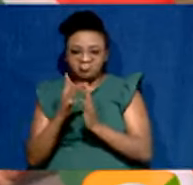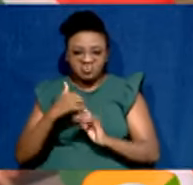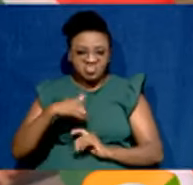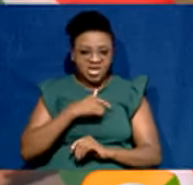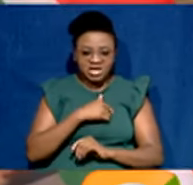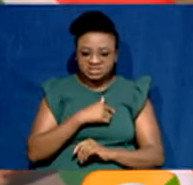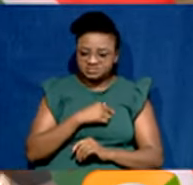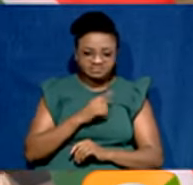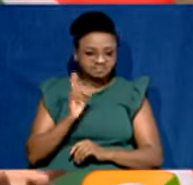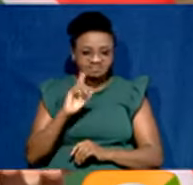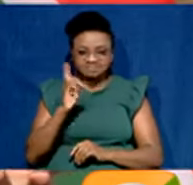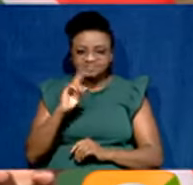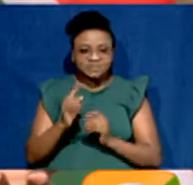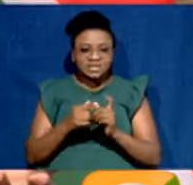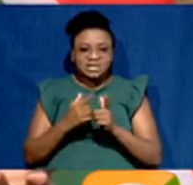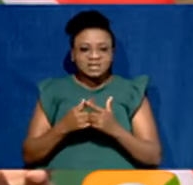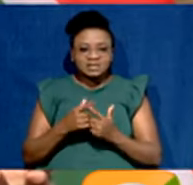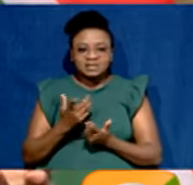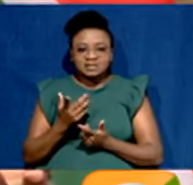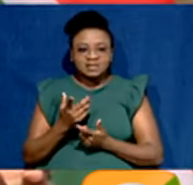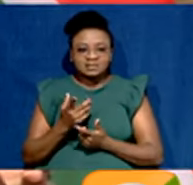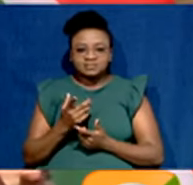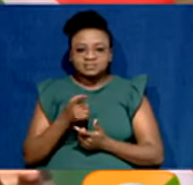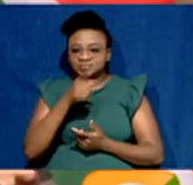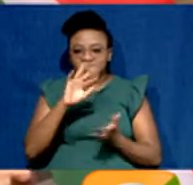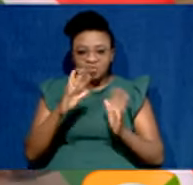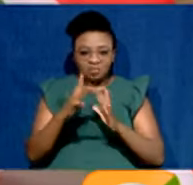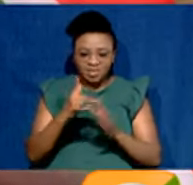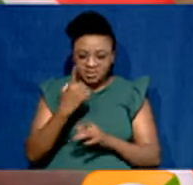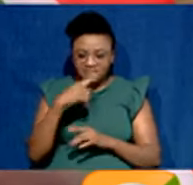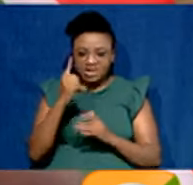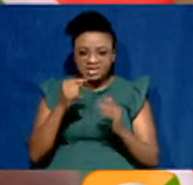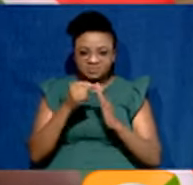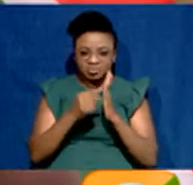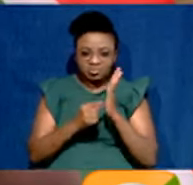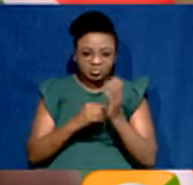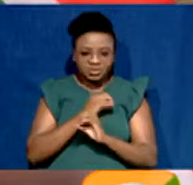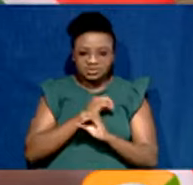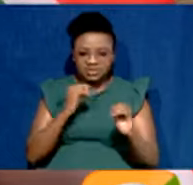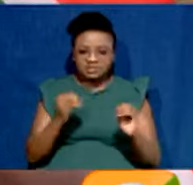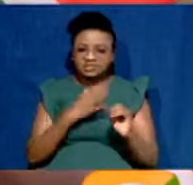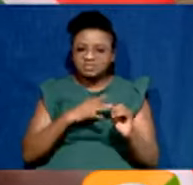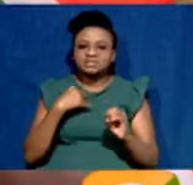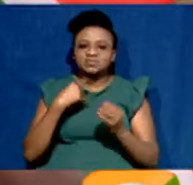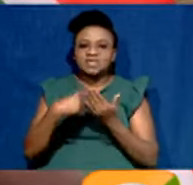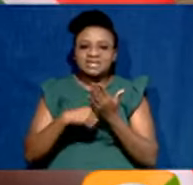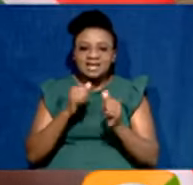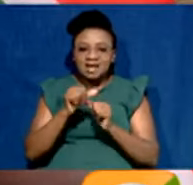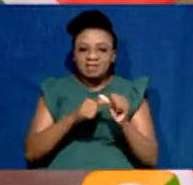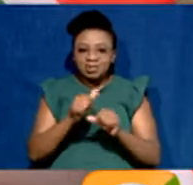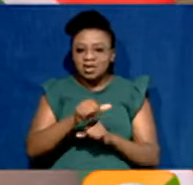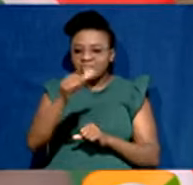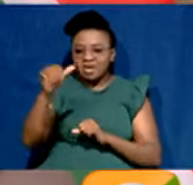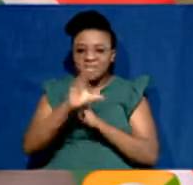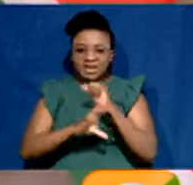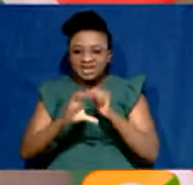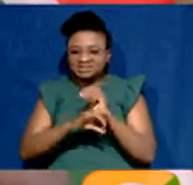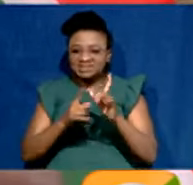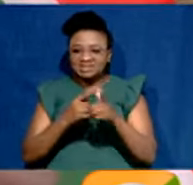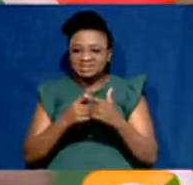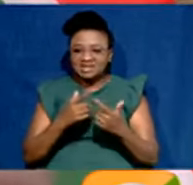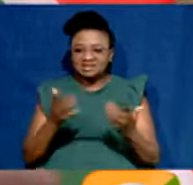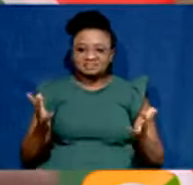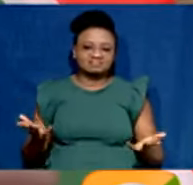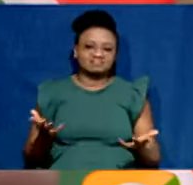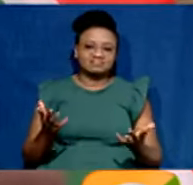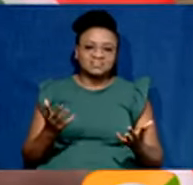not comparing the same stuff. And I don't want us to talk about other countries, because then I don't want us